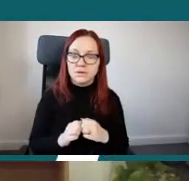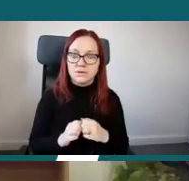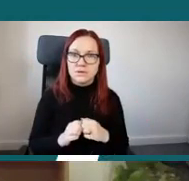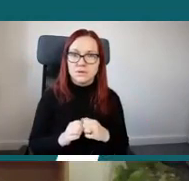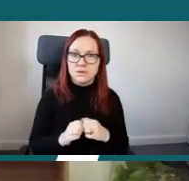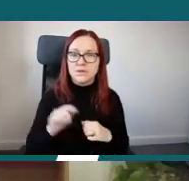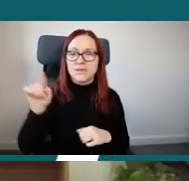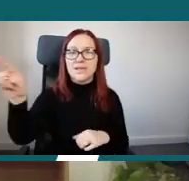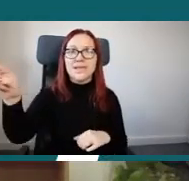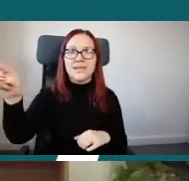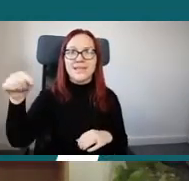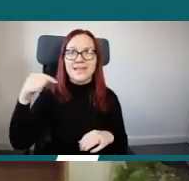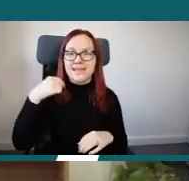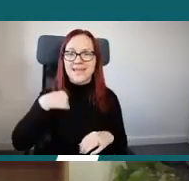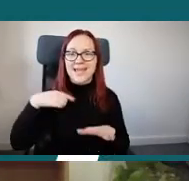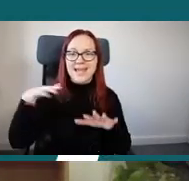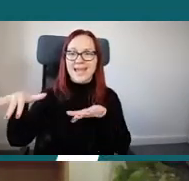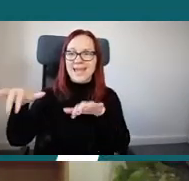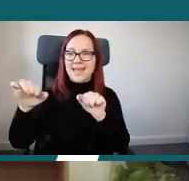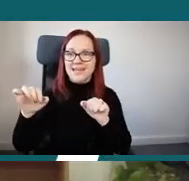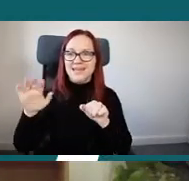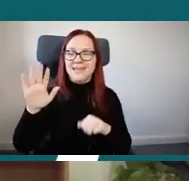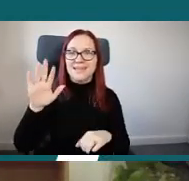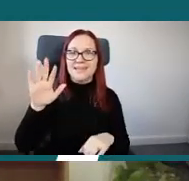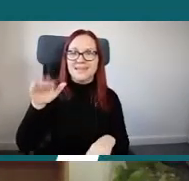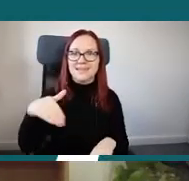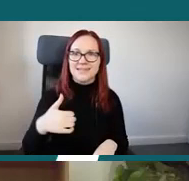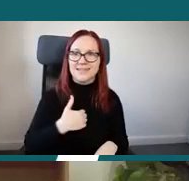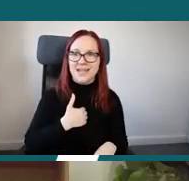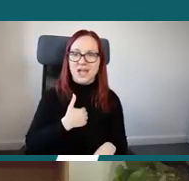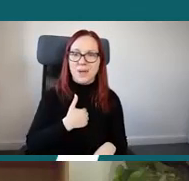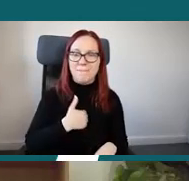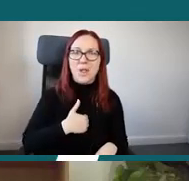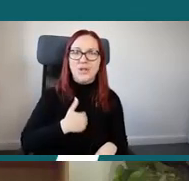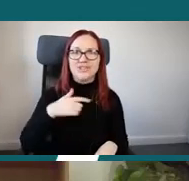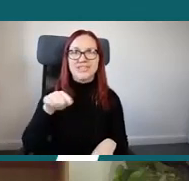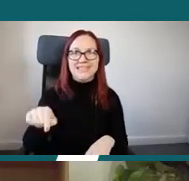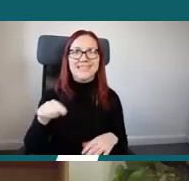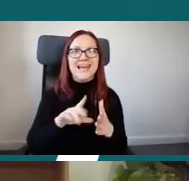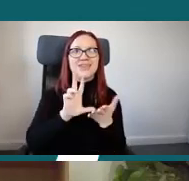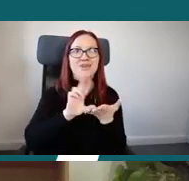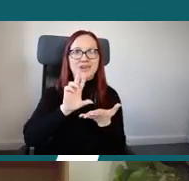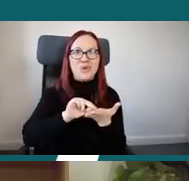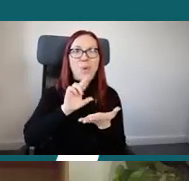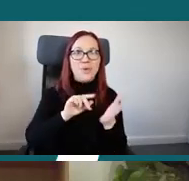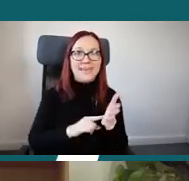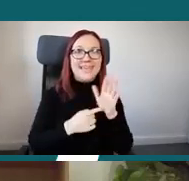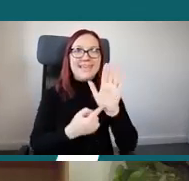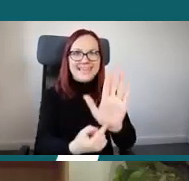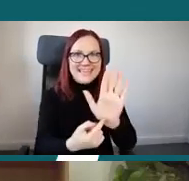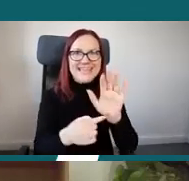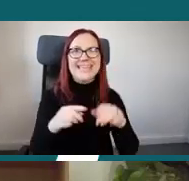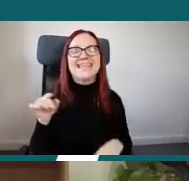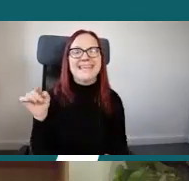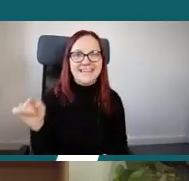Hi, I'm sorry, I started with an apology about presenting this as a recording, and I'm going to end with an apology that we didn't have time